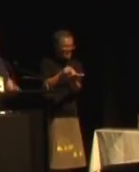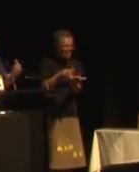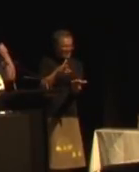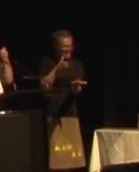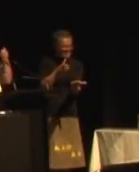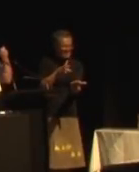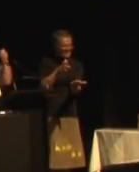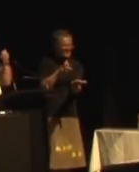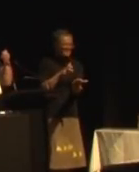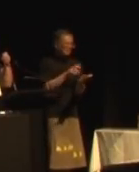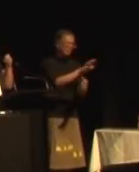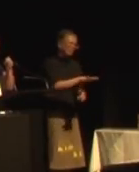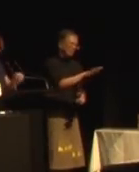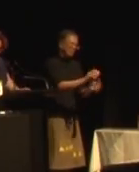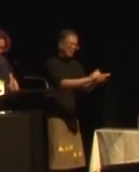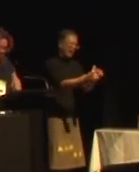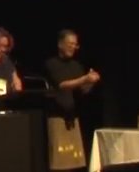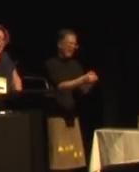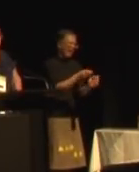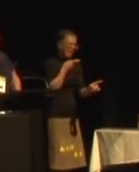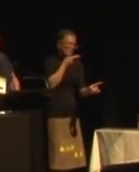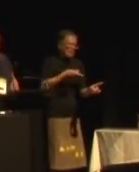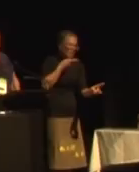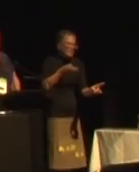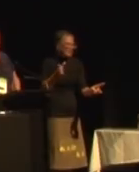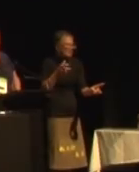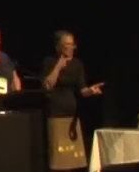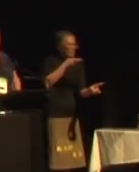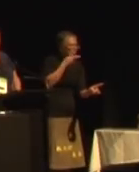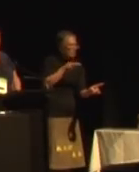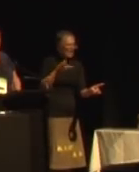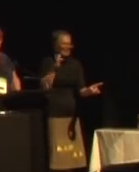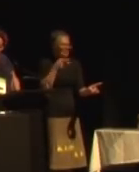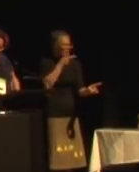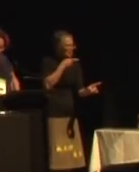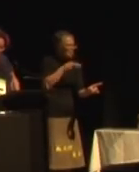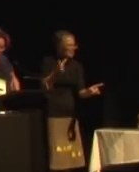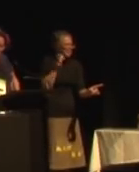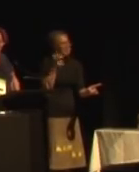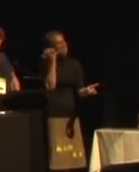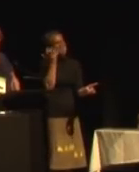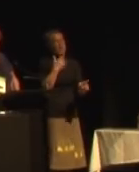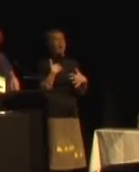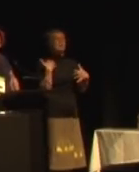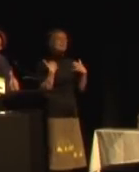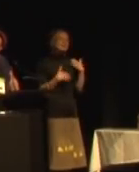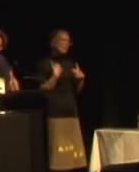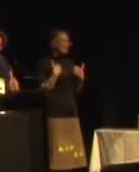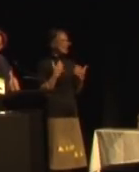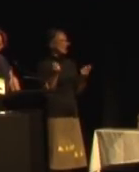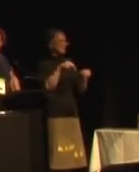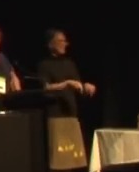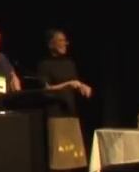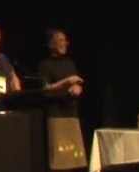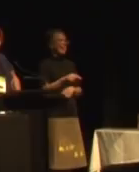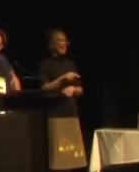listened to me do it over and over and over again. I'm so excited to be here. I